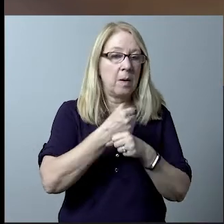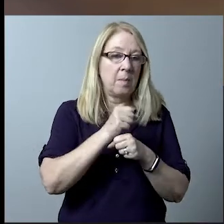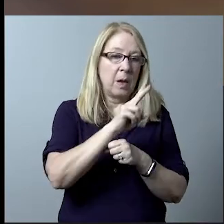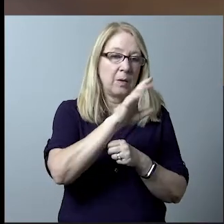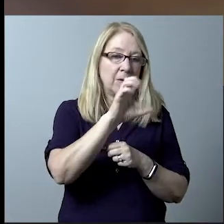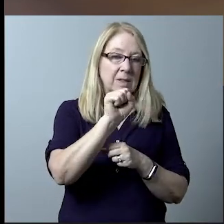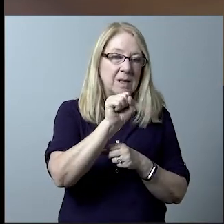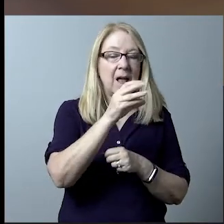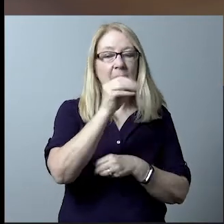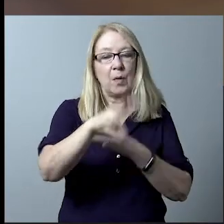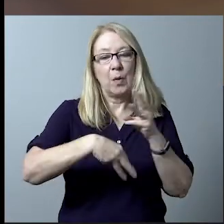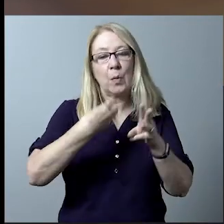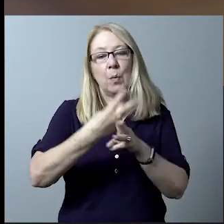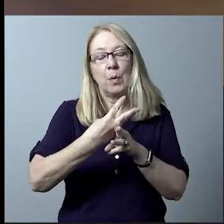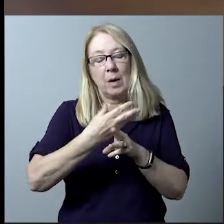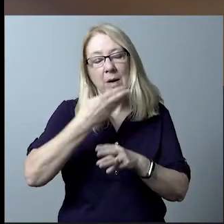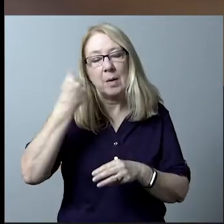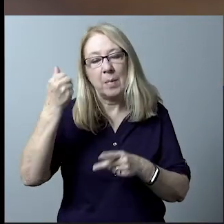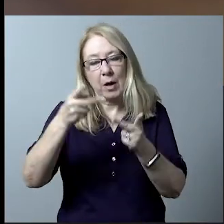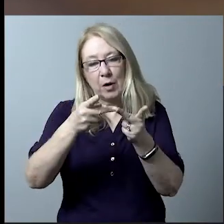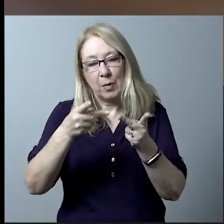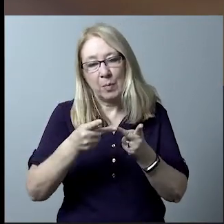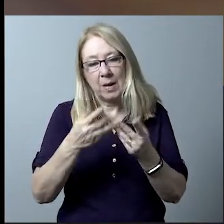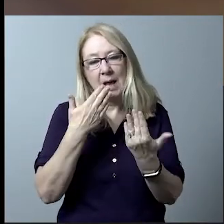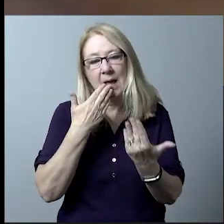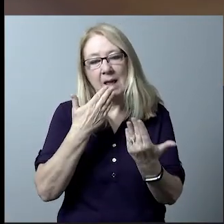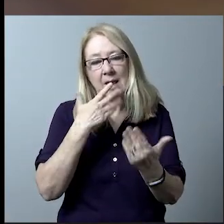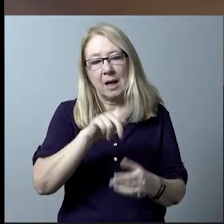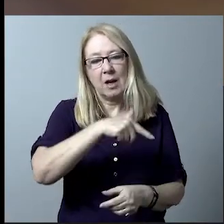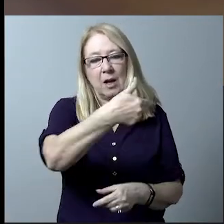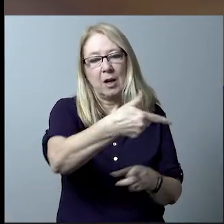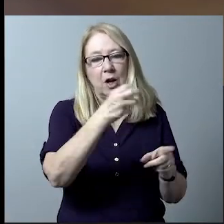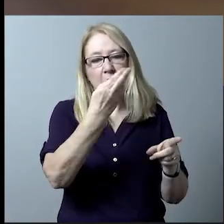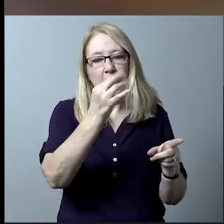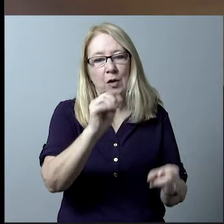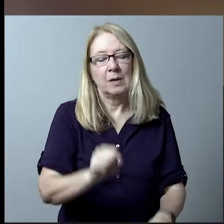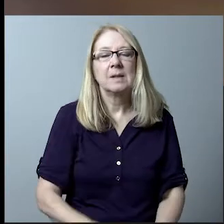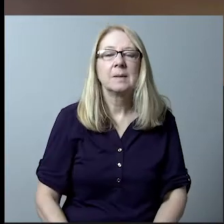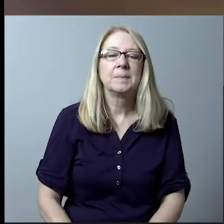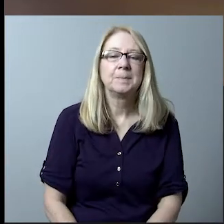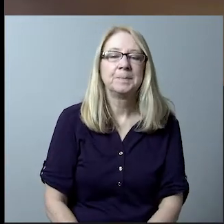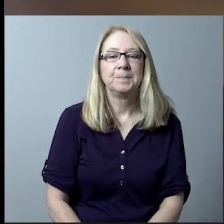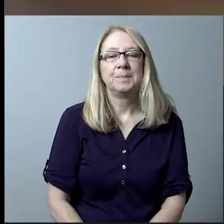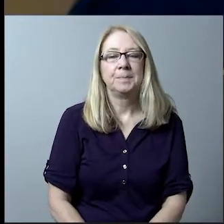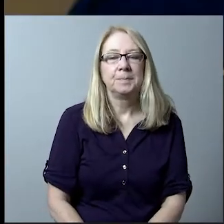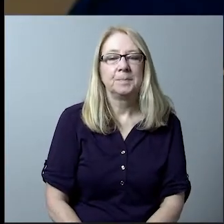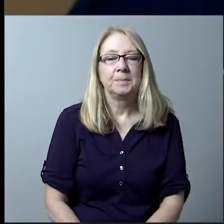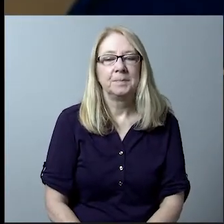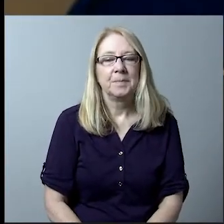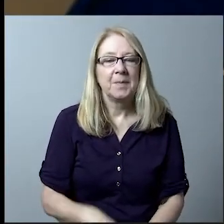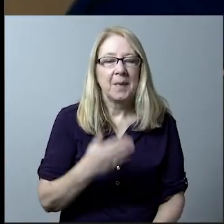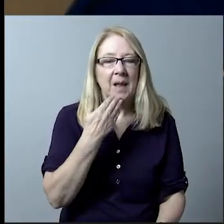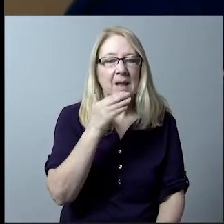making UCCS and in turn the world a much better and kinder place. Thank you. Chris, back to you.